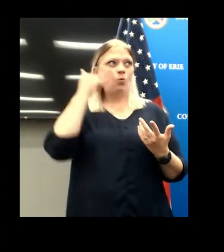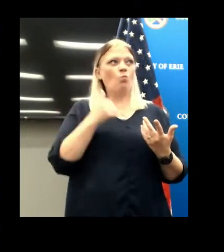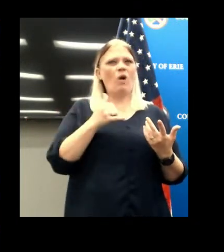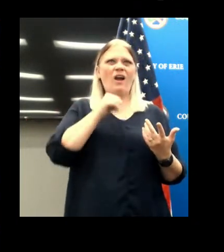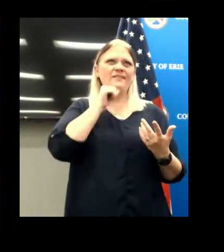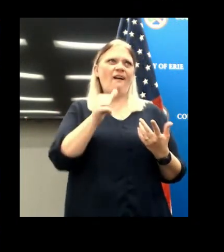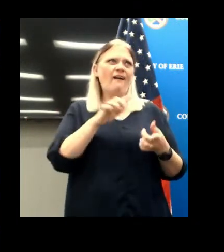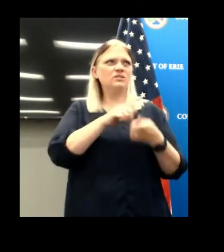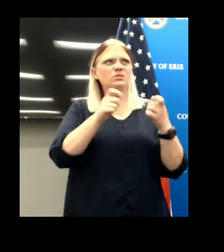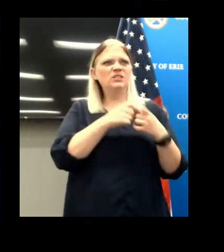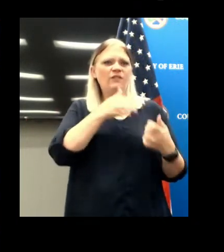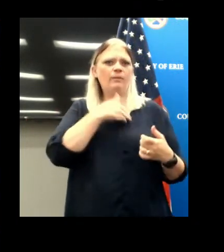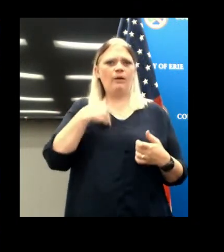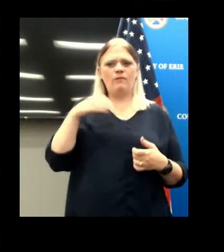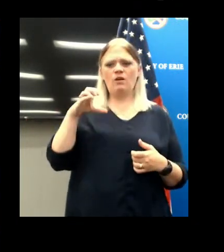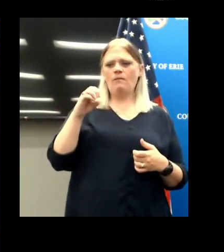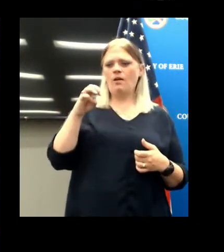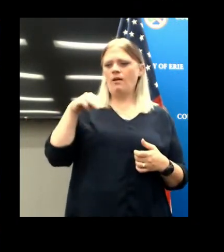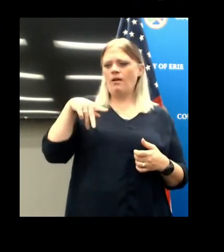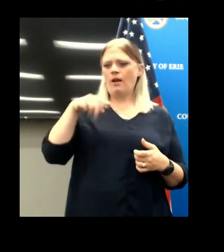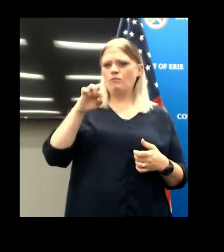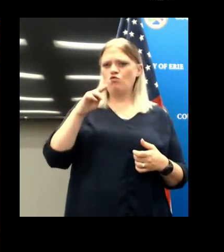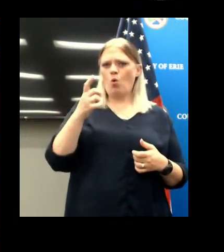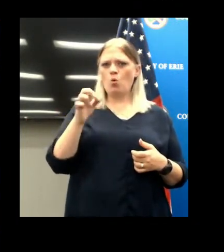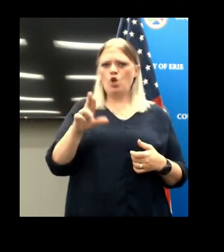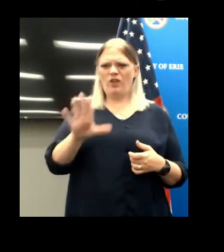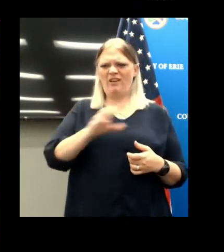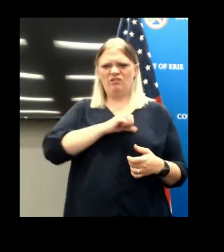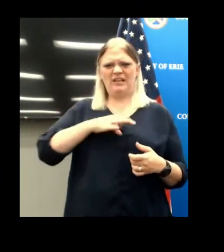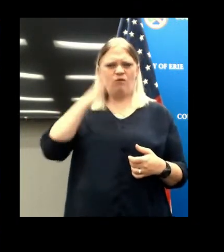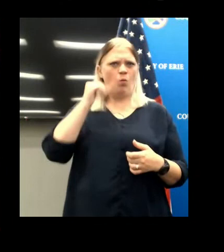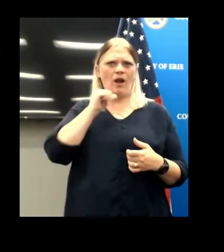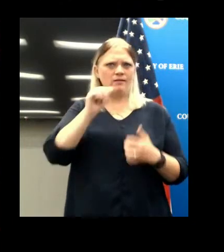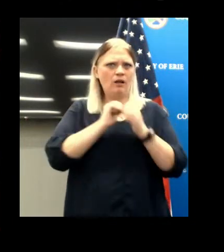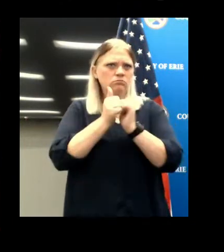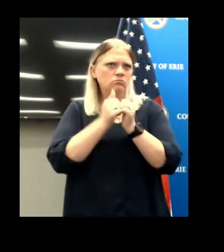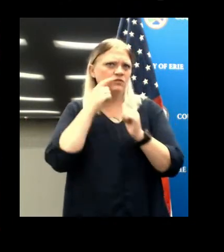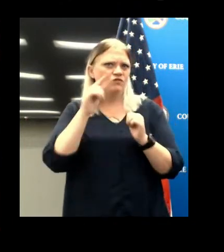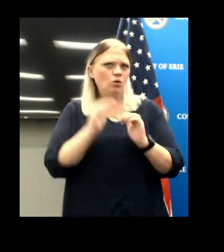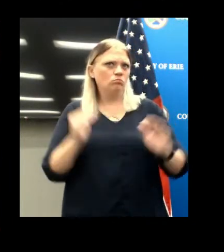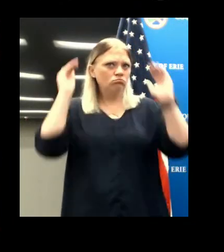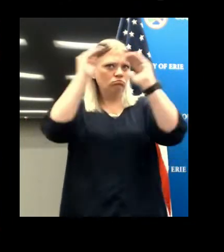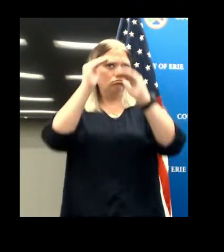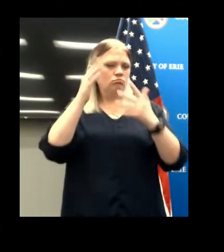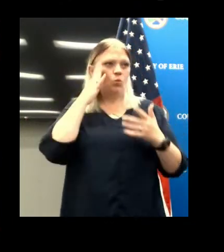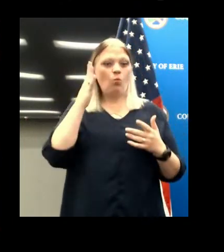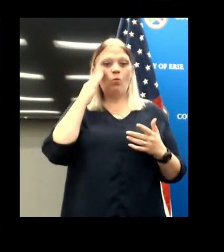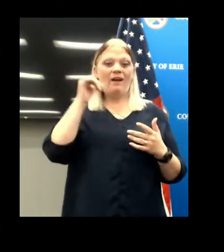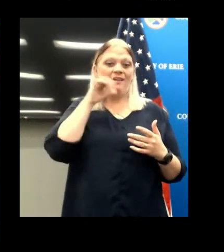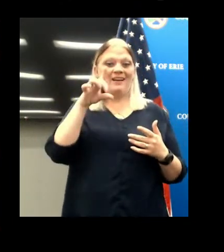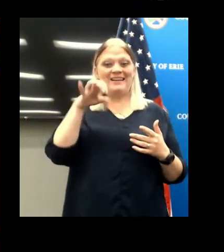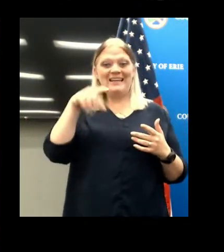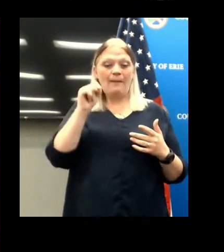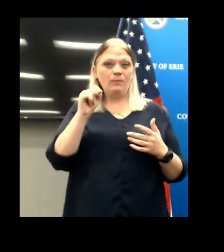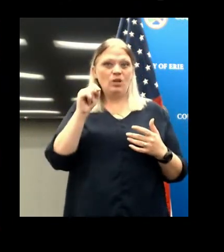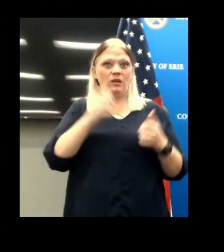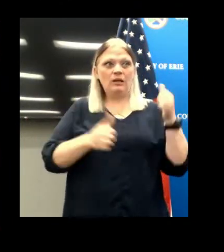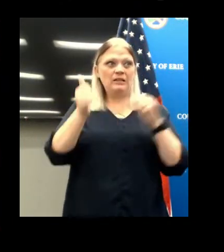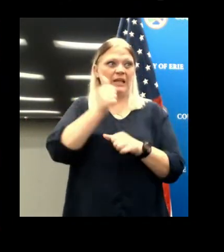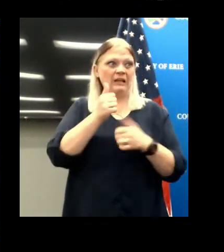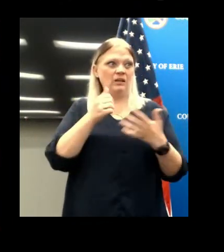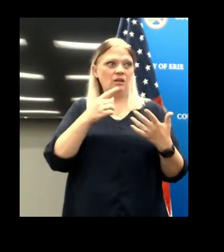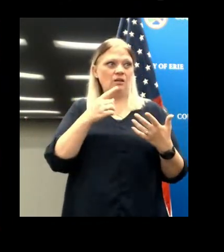certain members of the comptroller staff run for comptroller? Why wouldn't the deputy county executive run for county executive? Well, it'd be